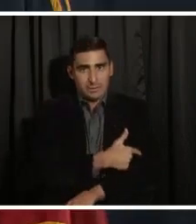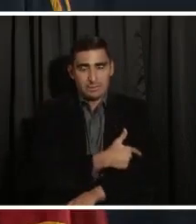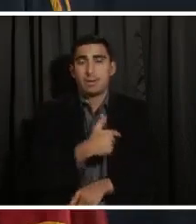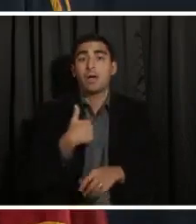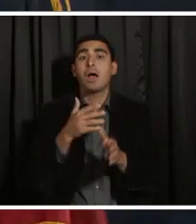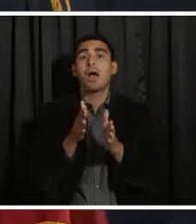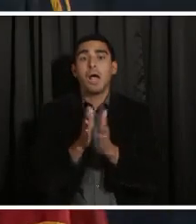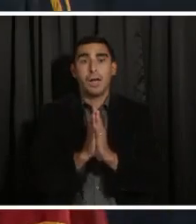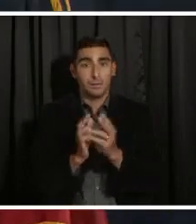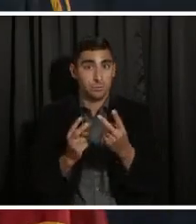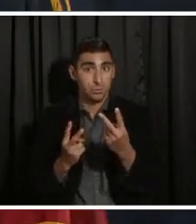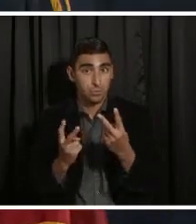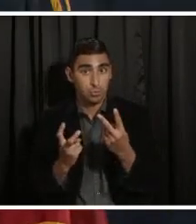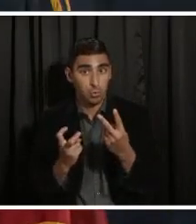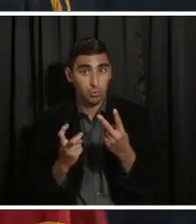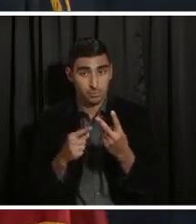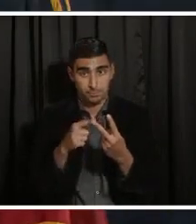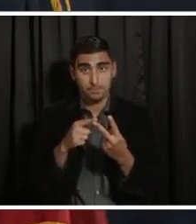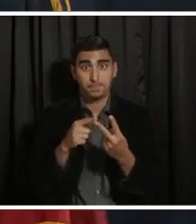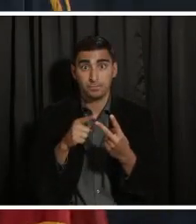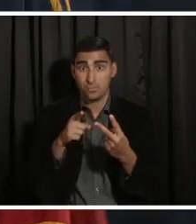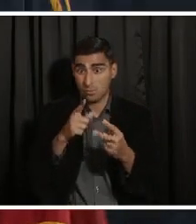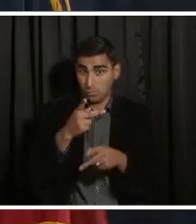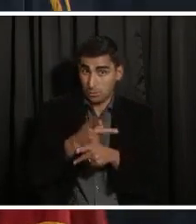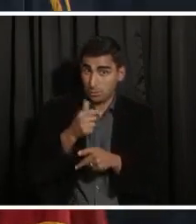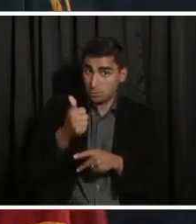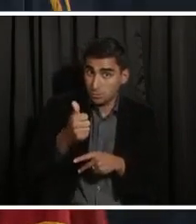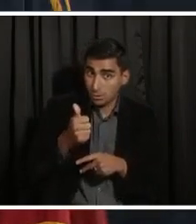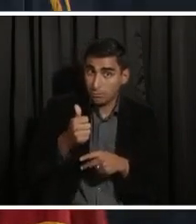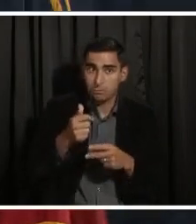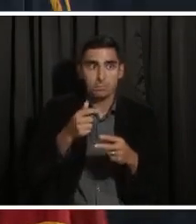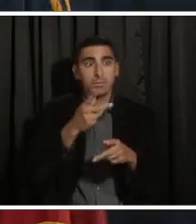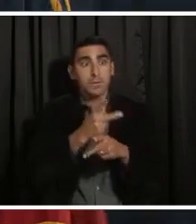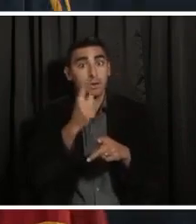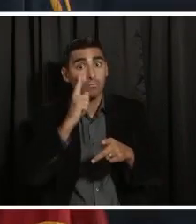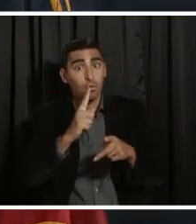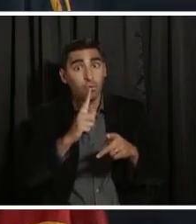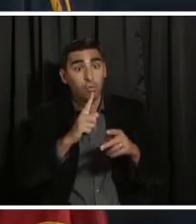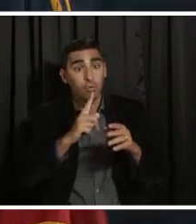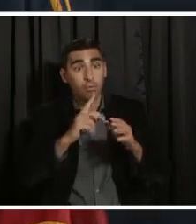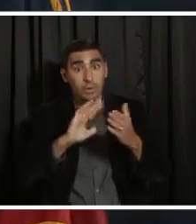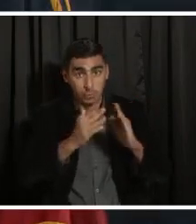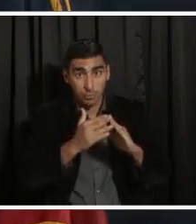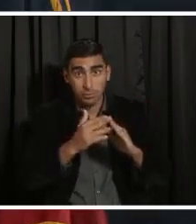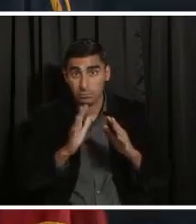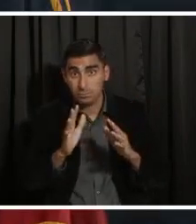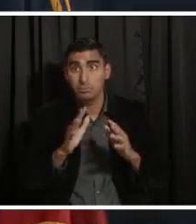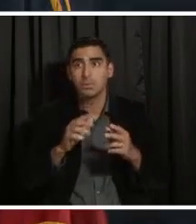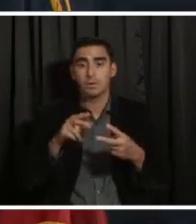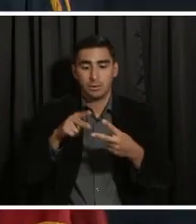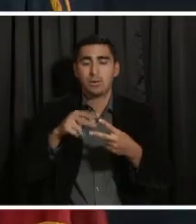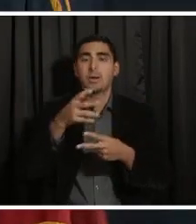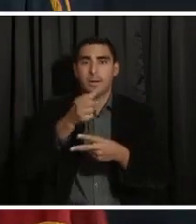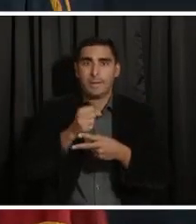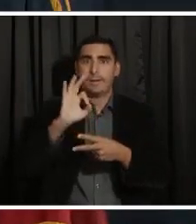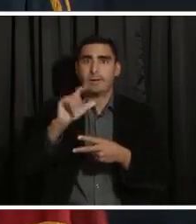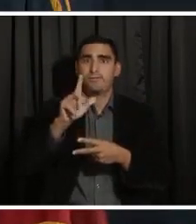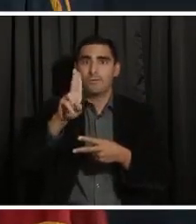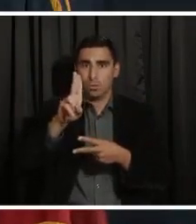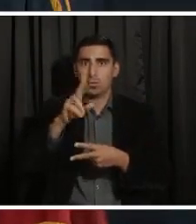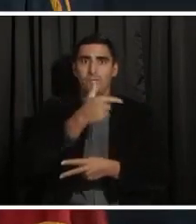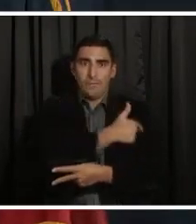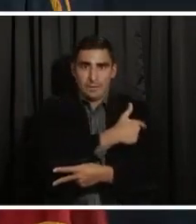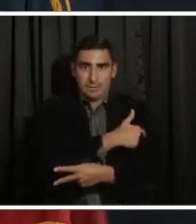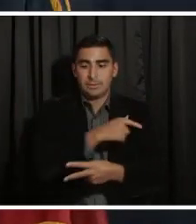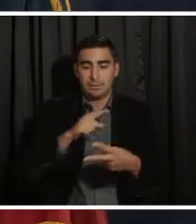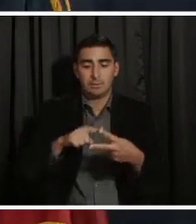things of Coloradans who care about themselves, who care about our community, who've already been vaccinated. Get the flu vaccine and get